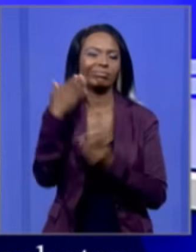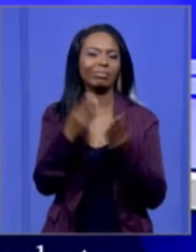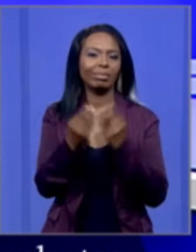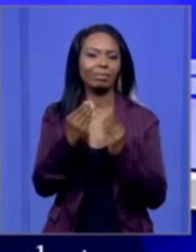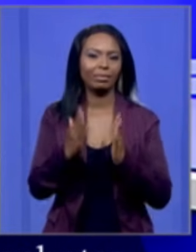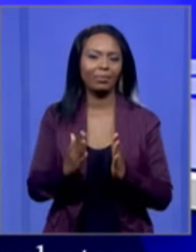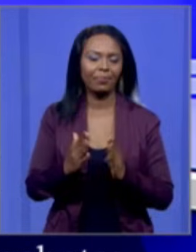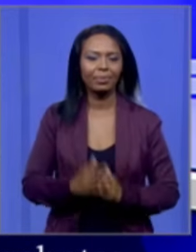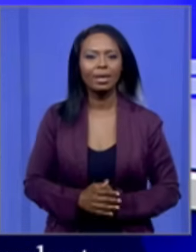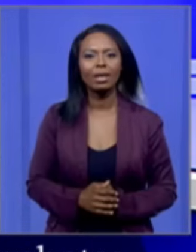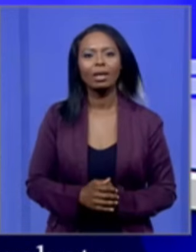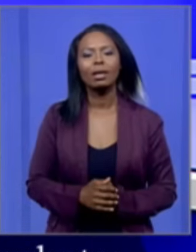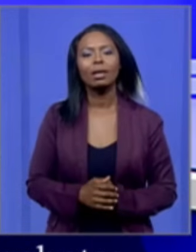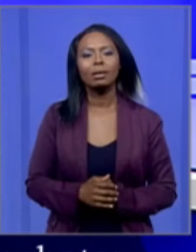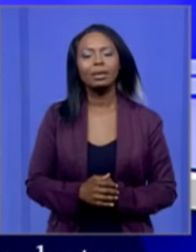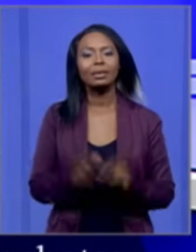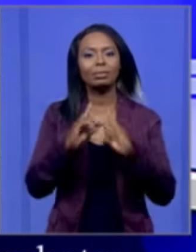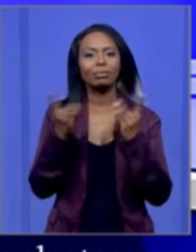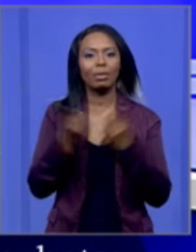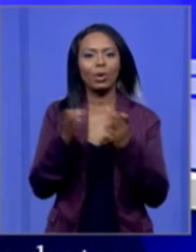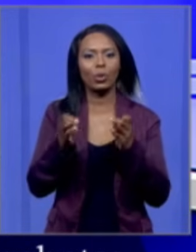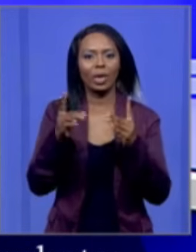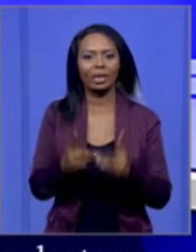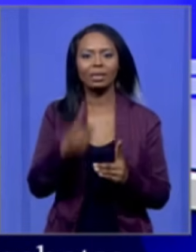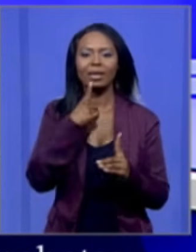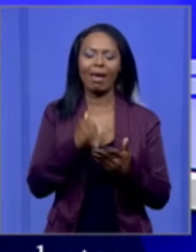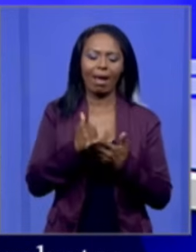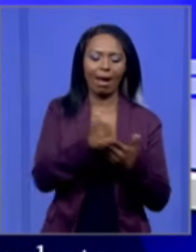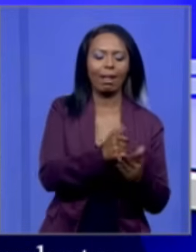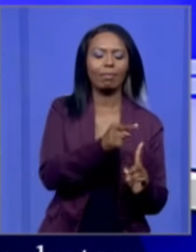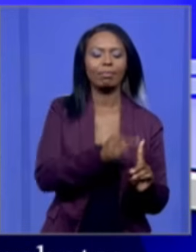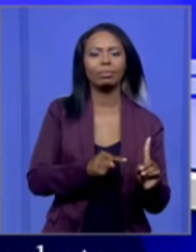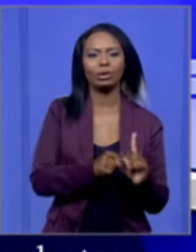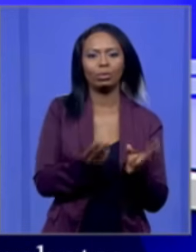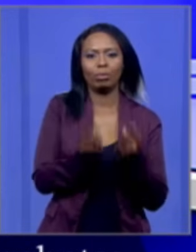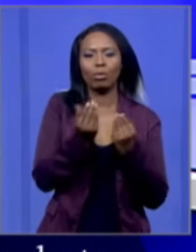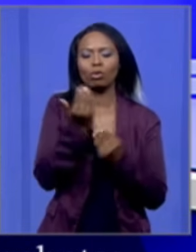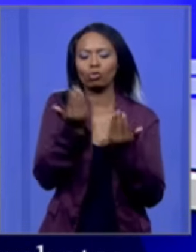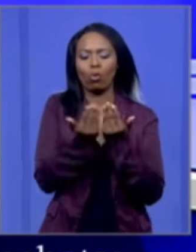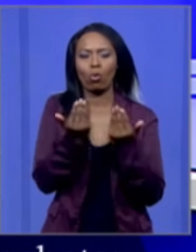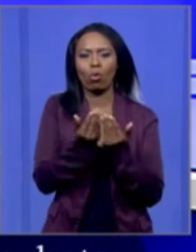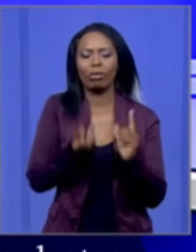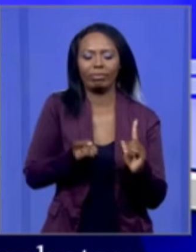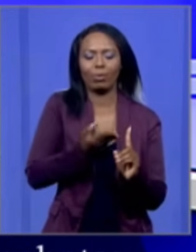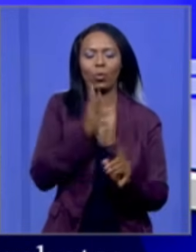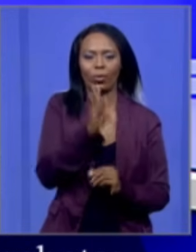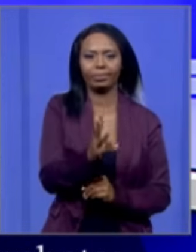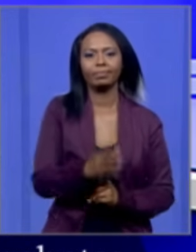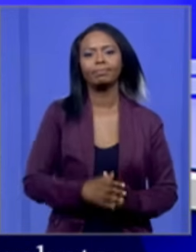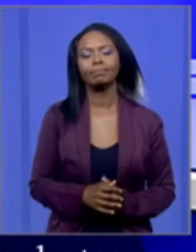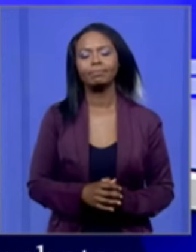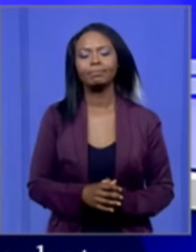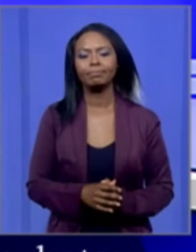go kwa. Kgoro ya Thuto e re e tla thuša mmagongwana go hweletša morwedi wa gagwe sekolo.